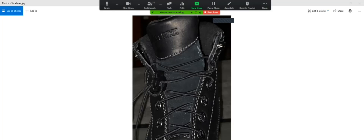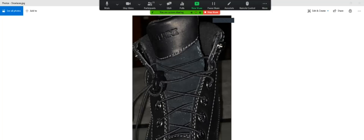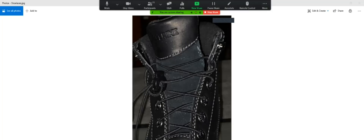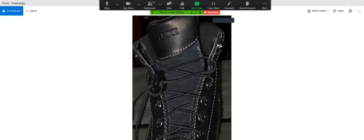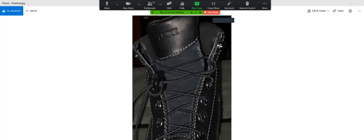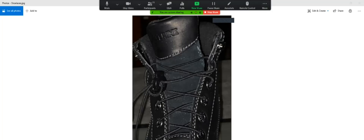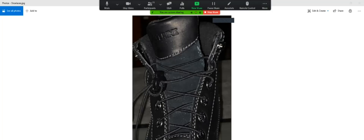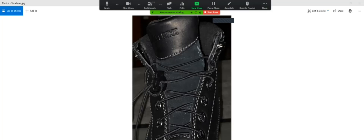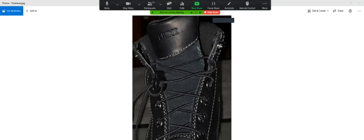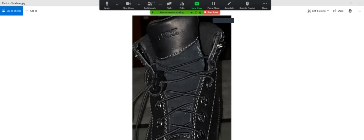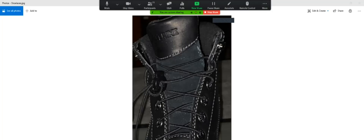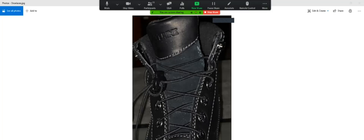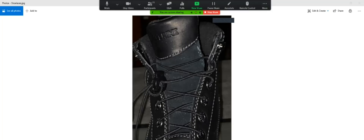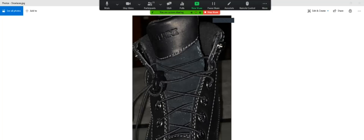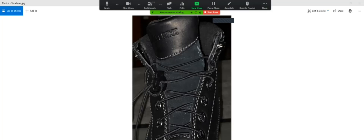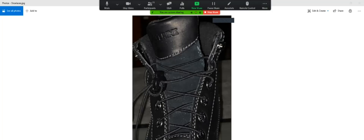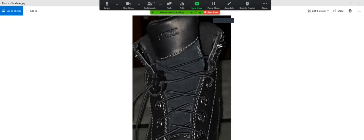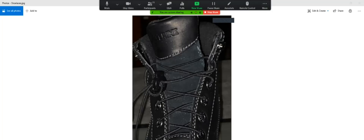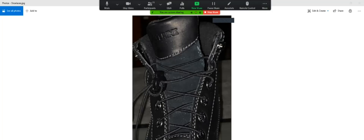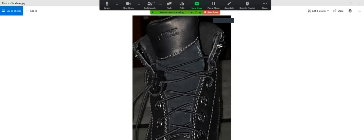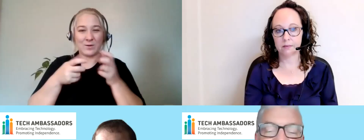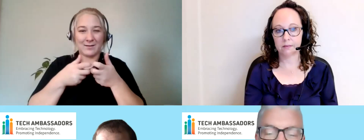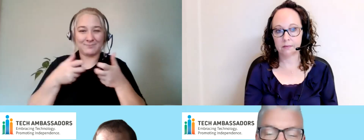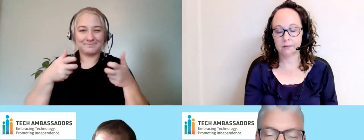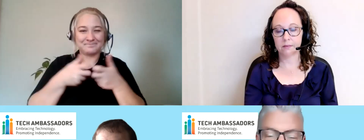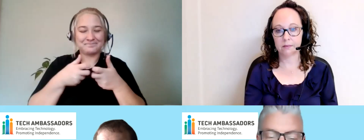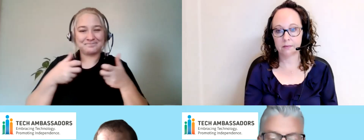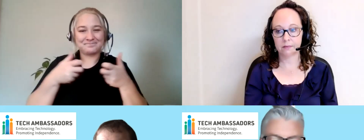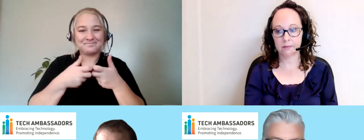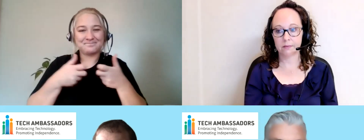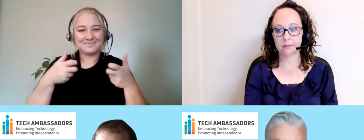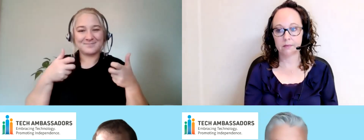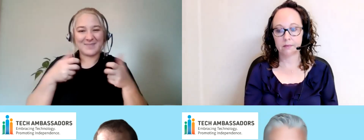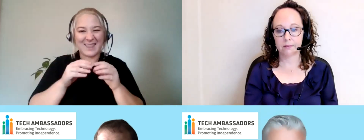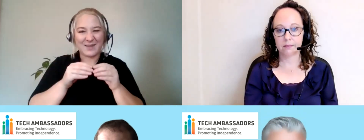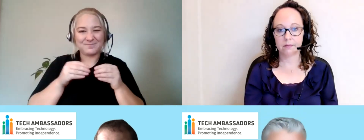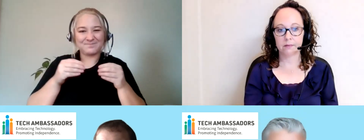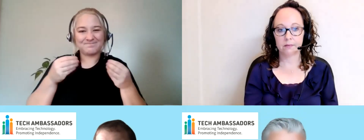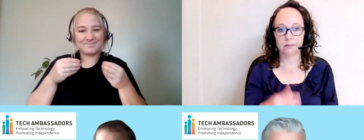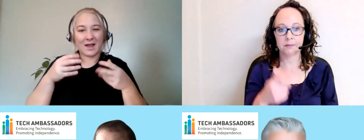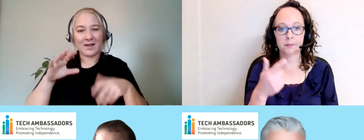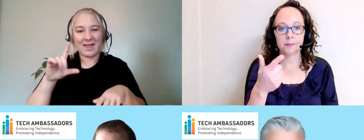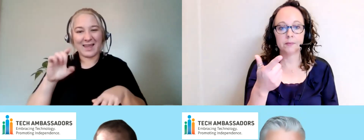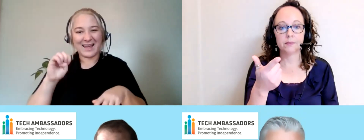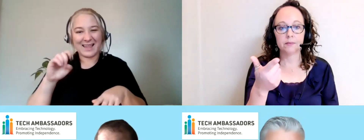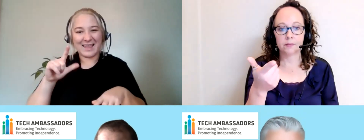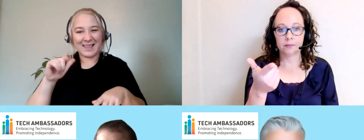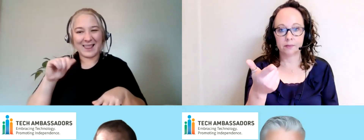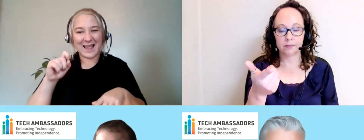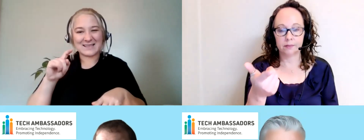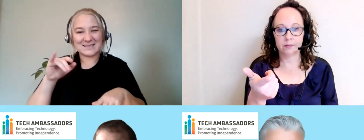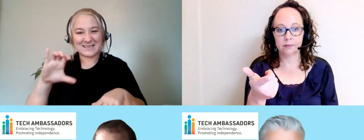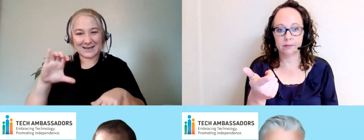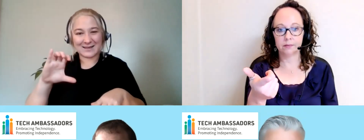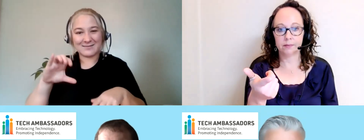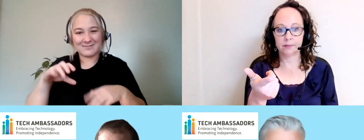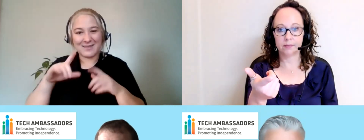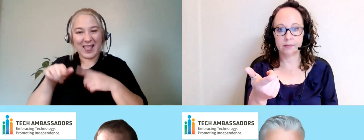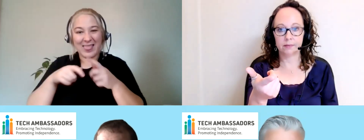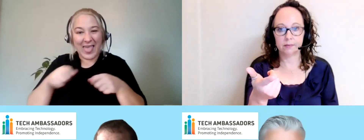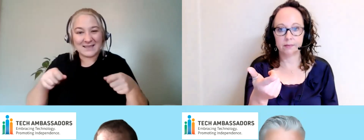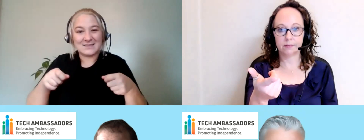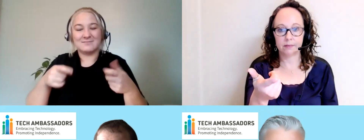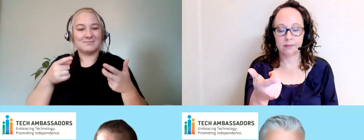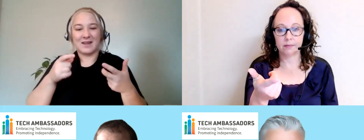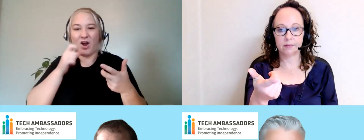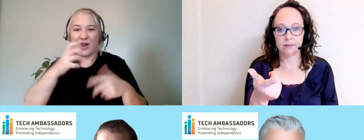again that look like, that aren't thick